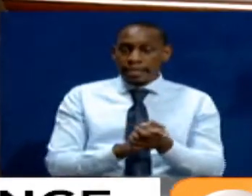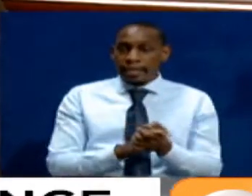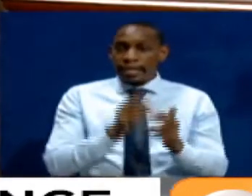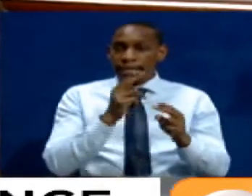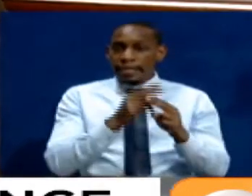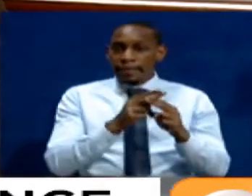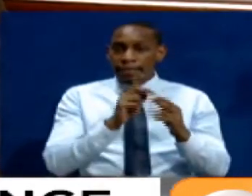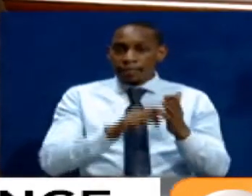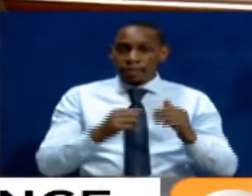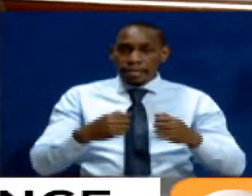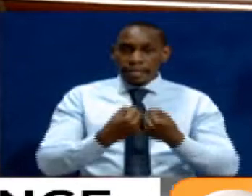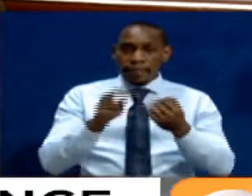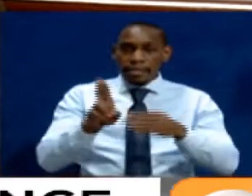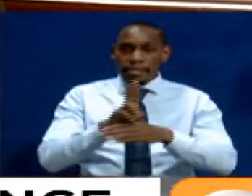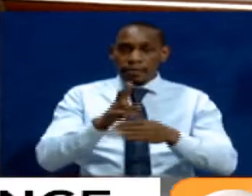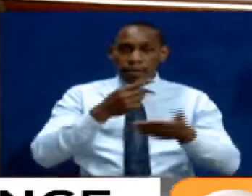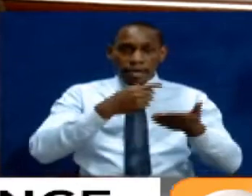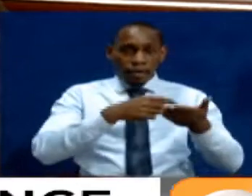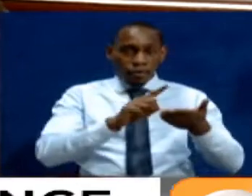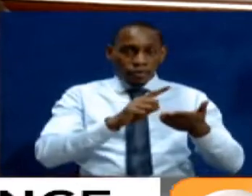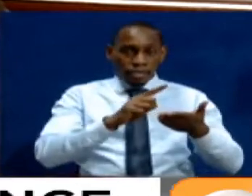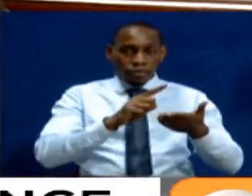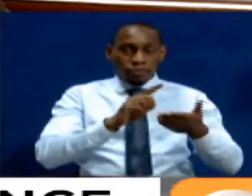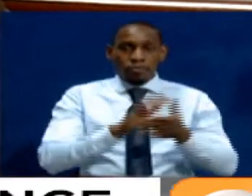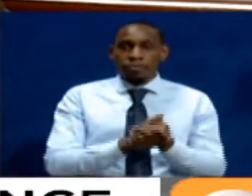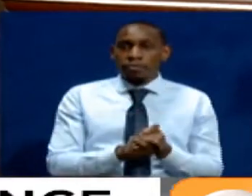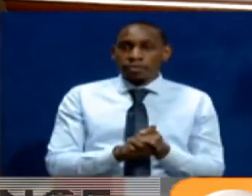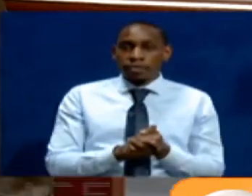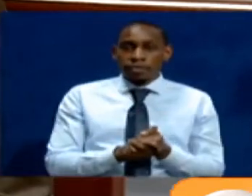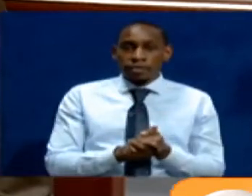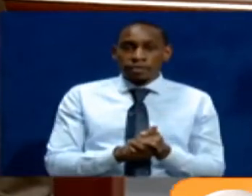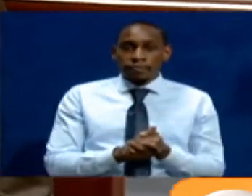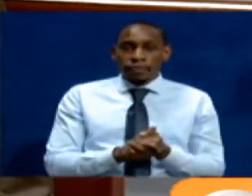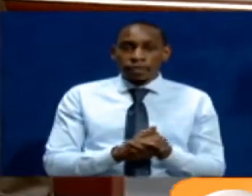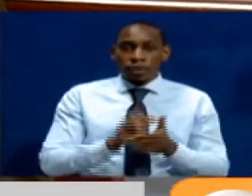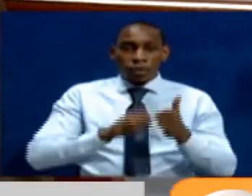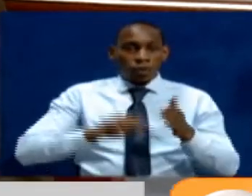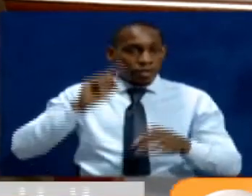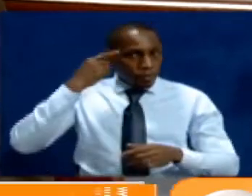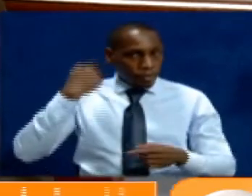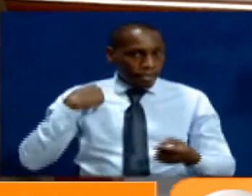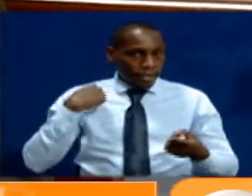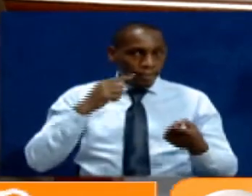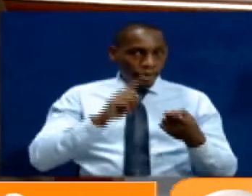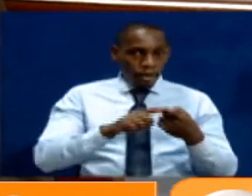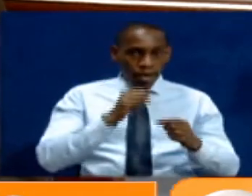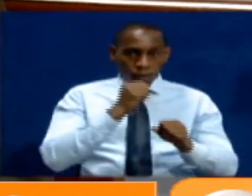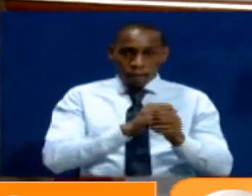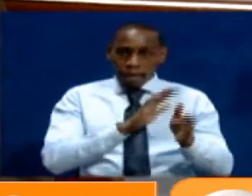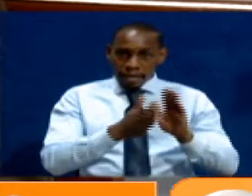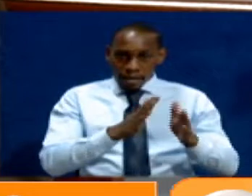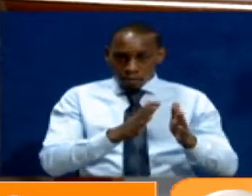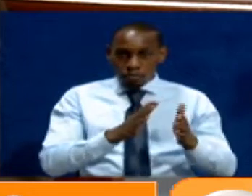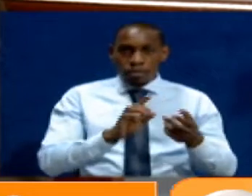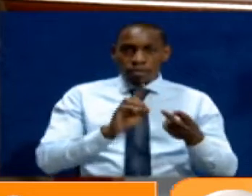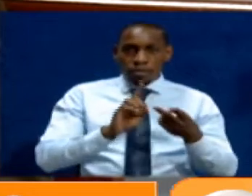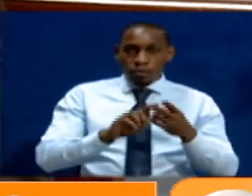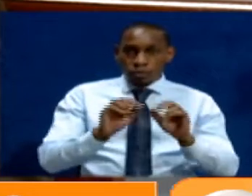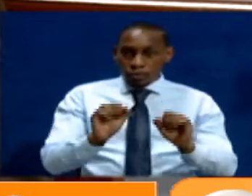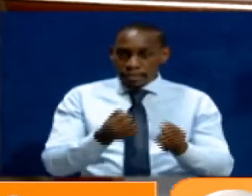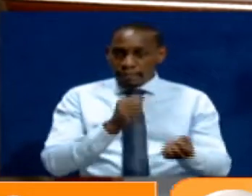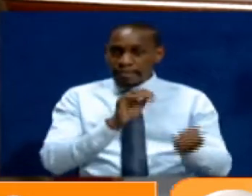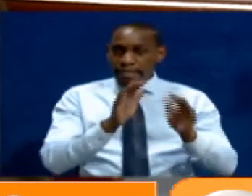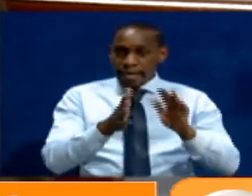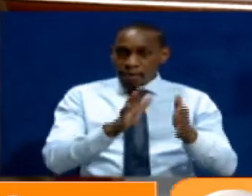call emergency use authorization, what is considered is, number one, the effectiveness and the